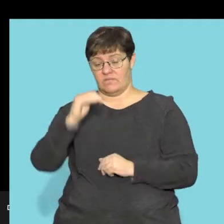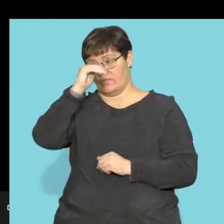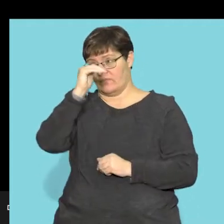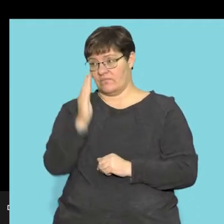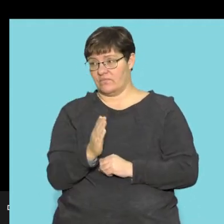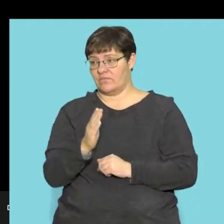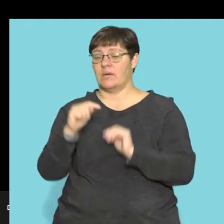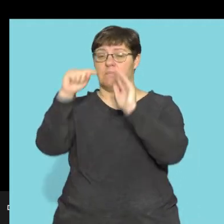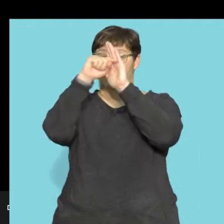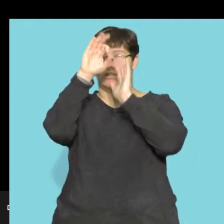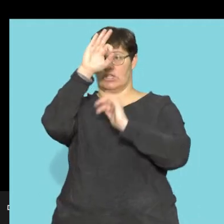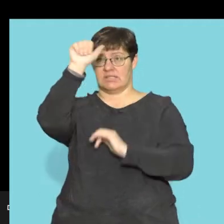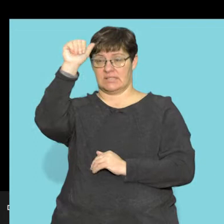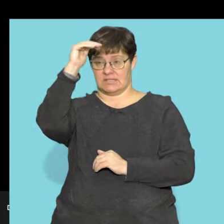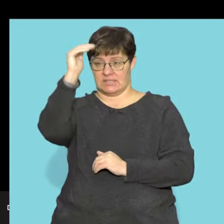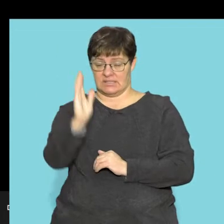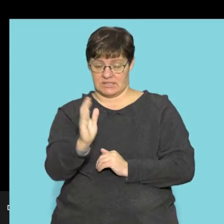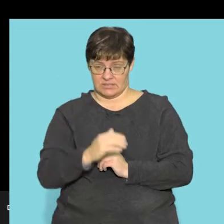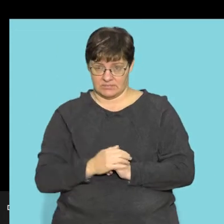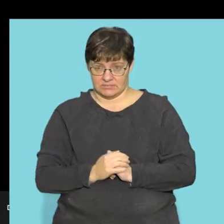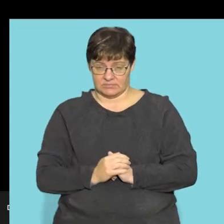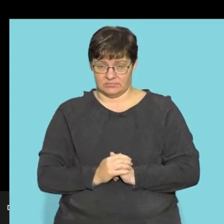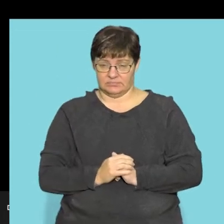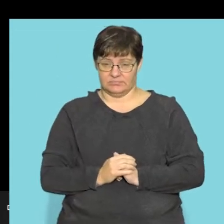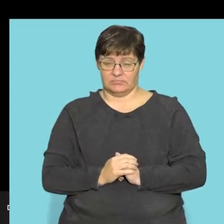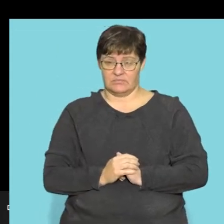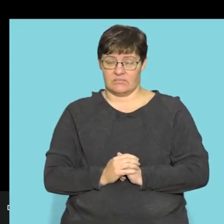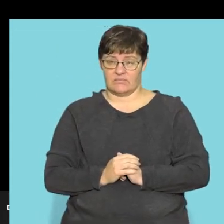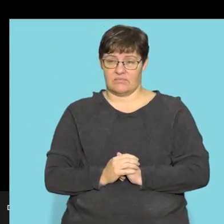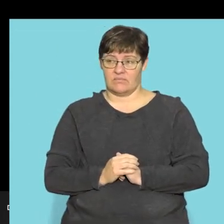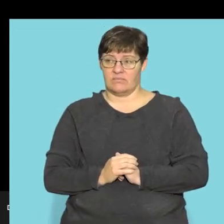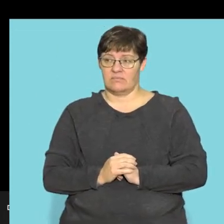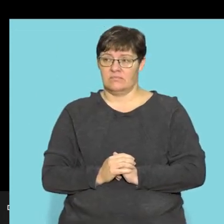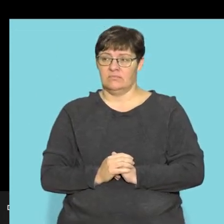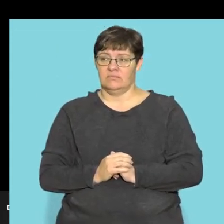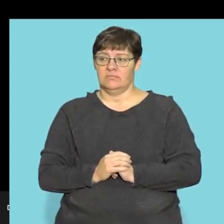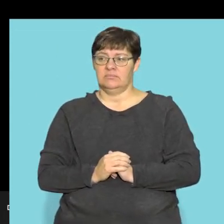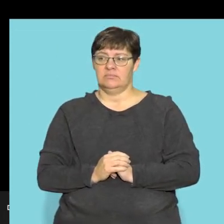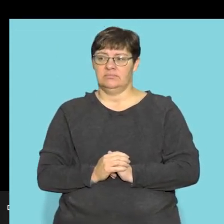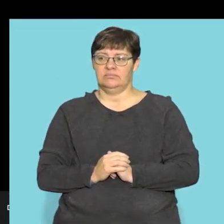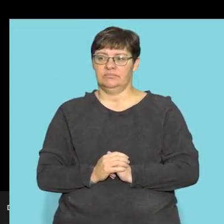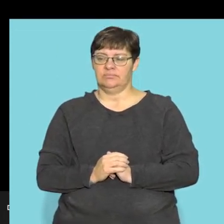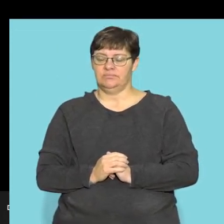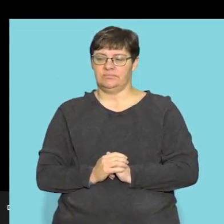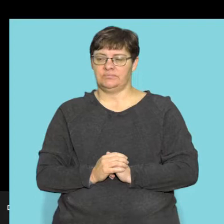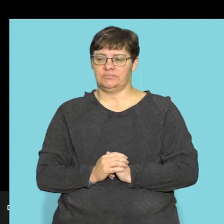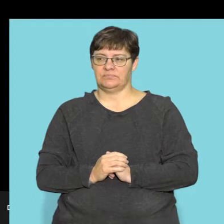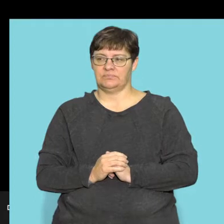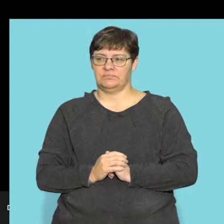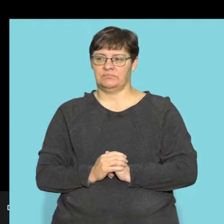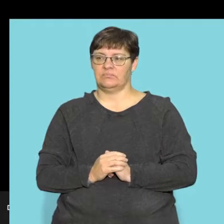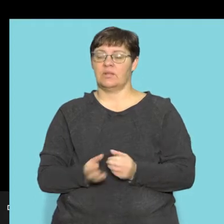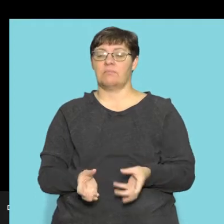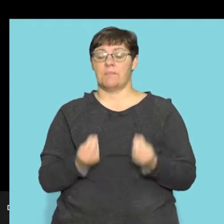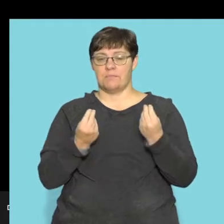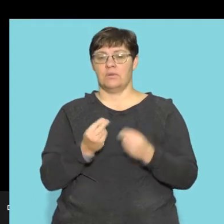0.15 over 12 to the exponent of negative 36, and then I close the